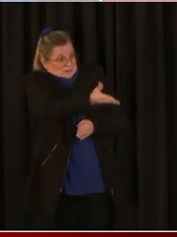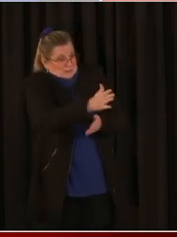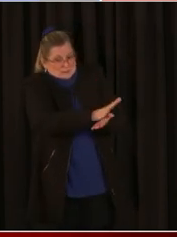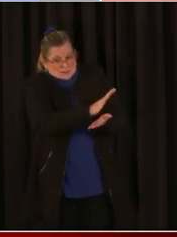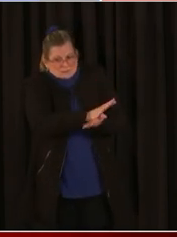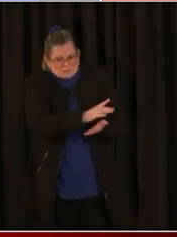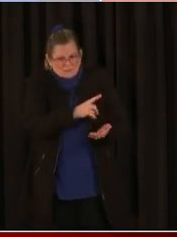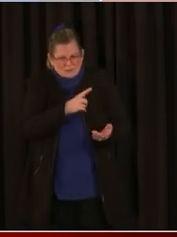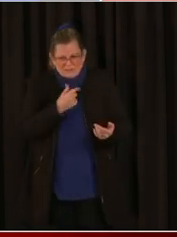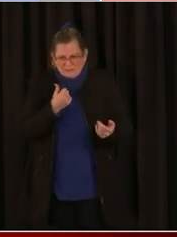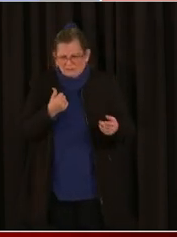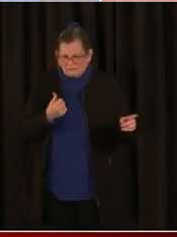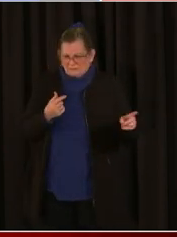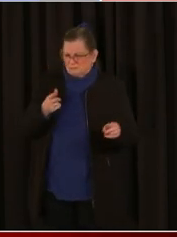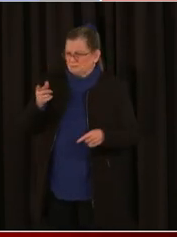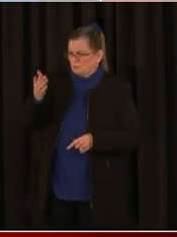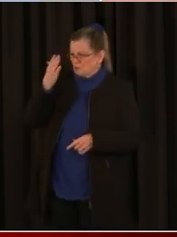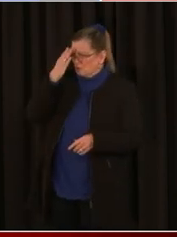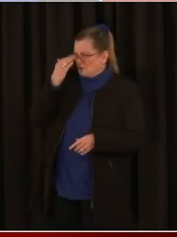that's commented on this?